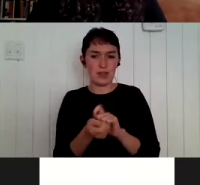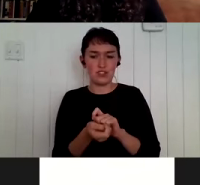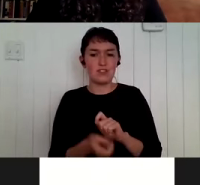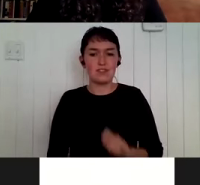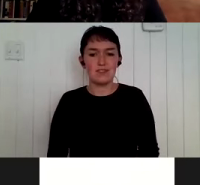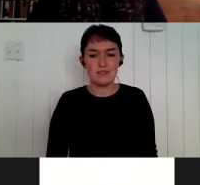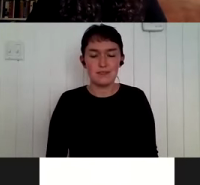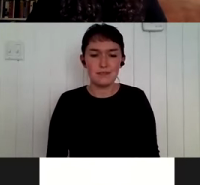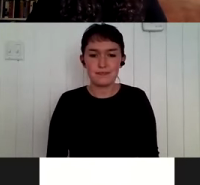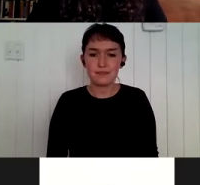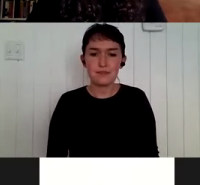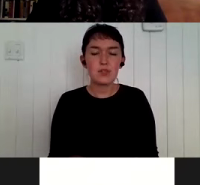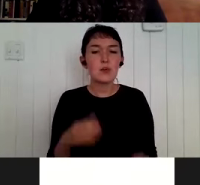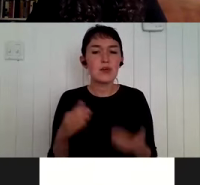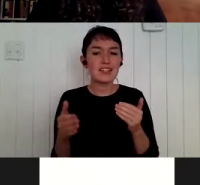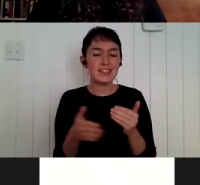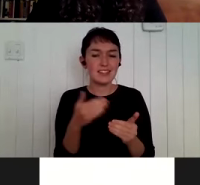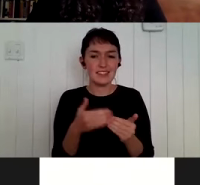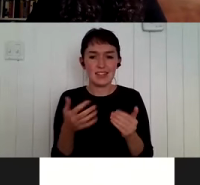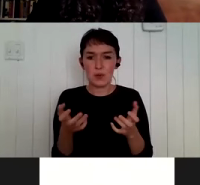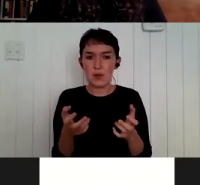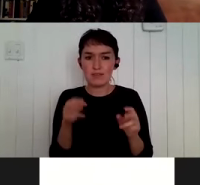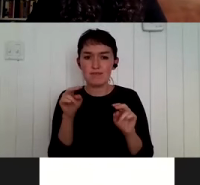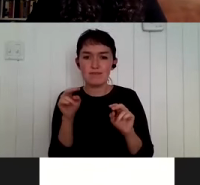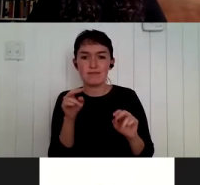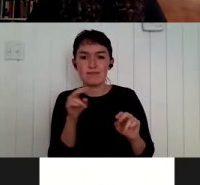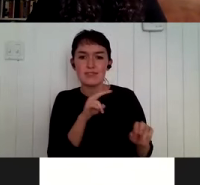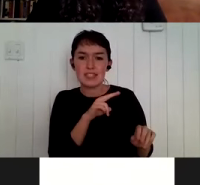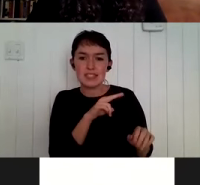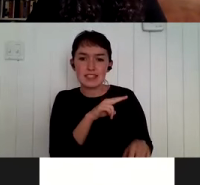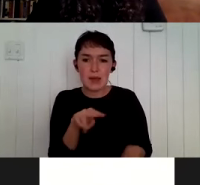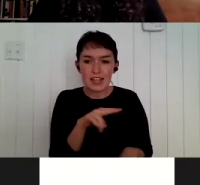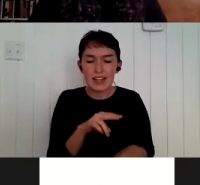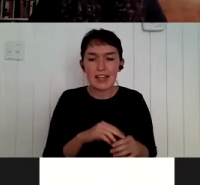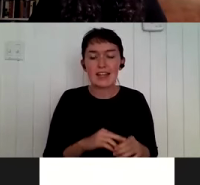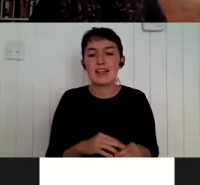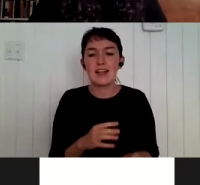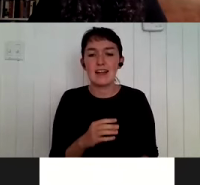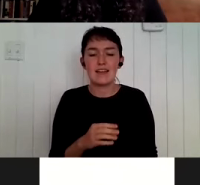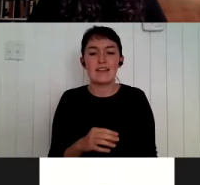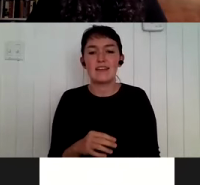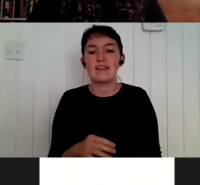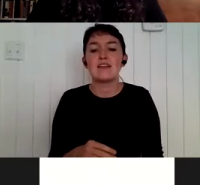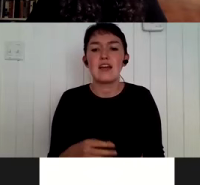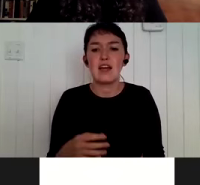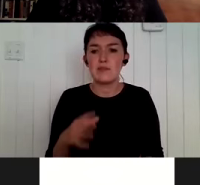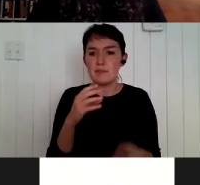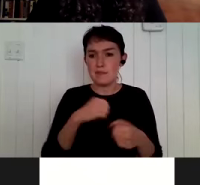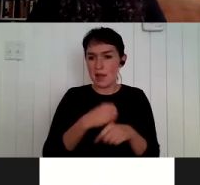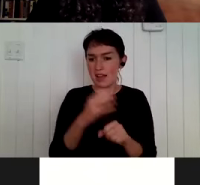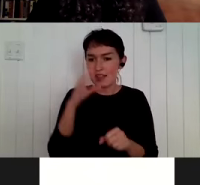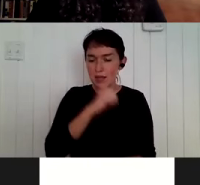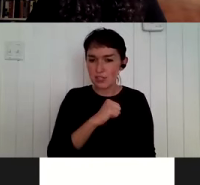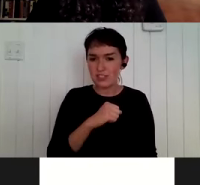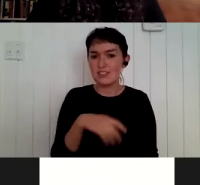want to start speculating and making connections across the board, because when you think of things like delusions or paranoia, right, it's